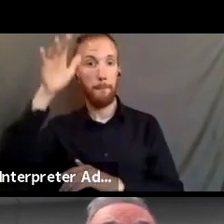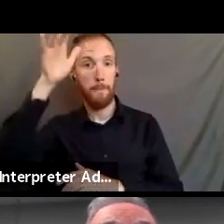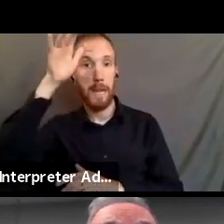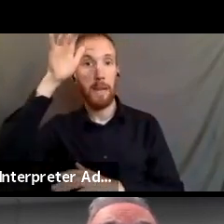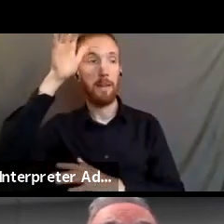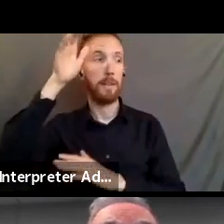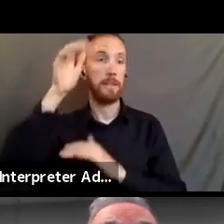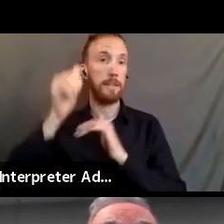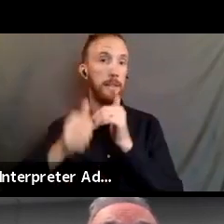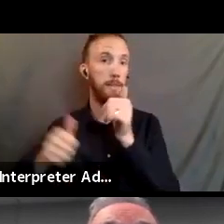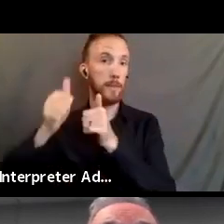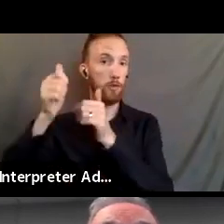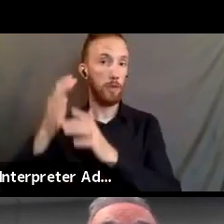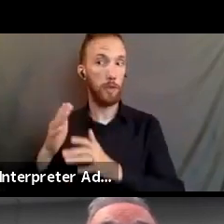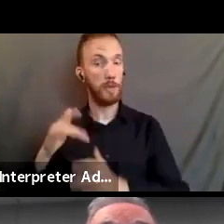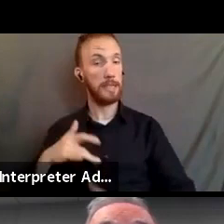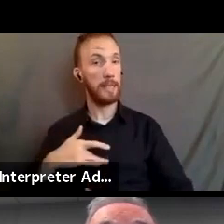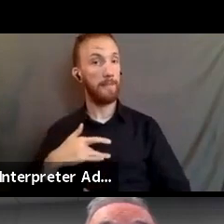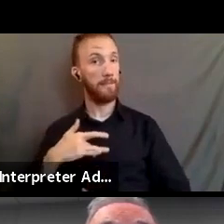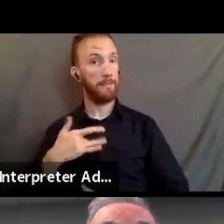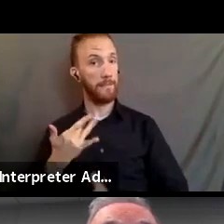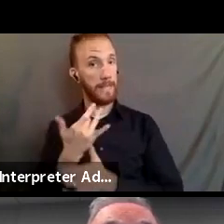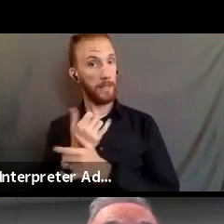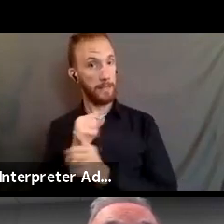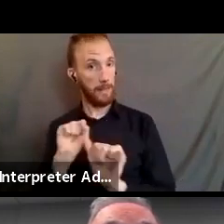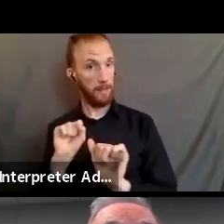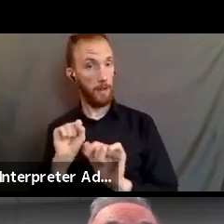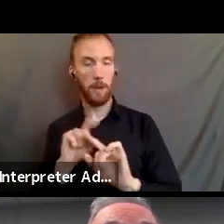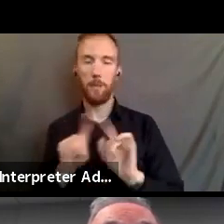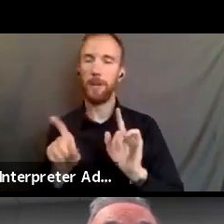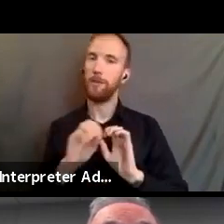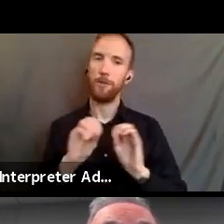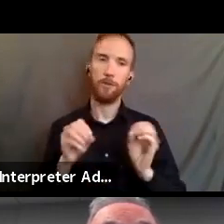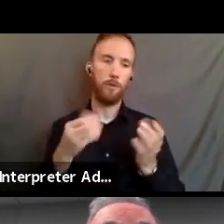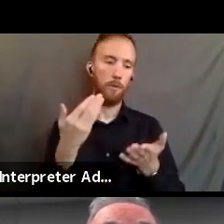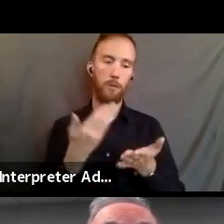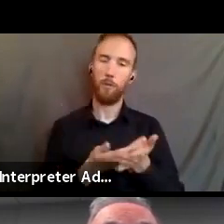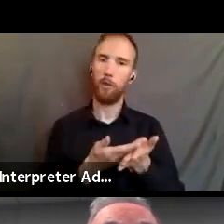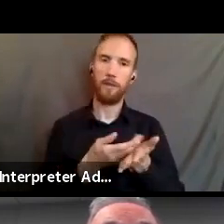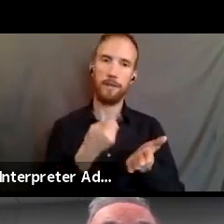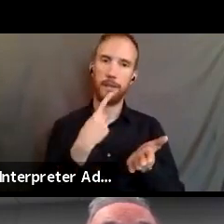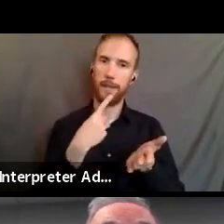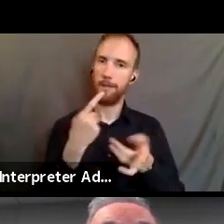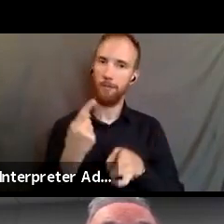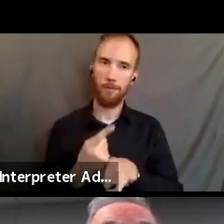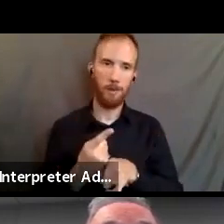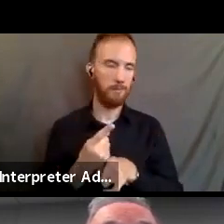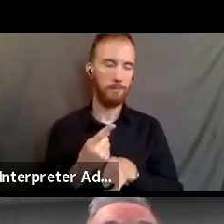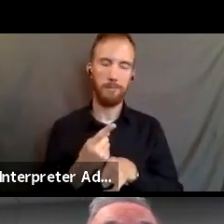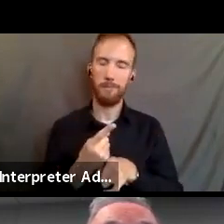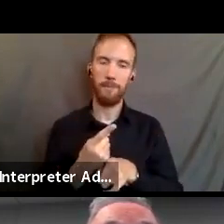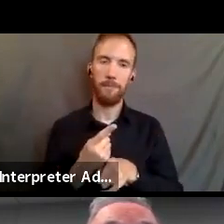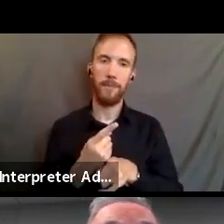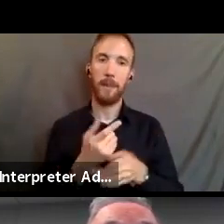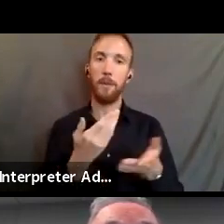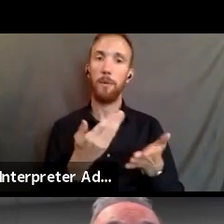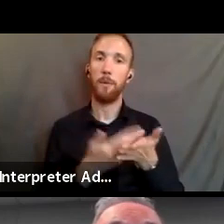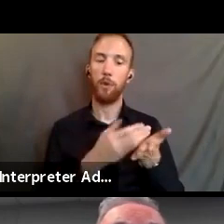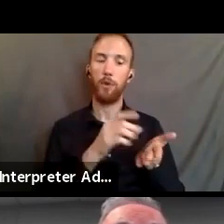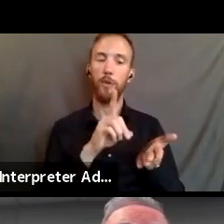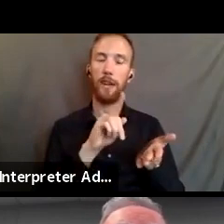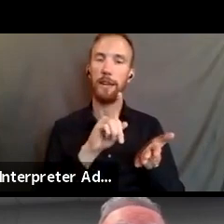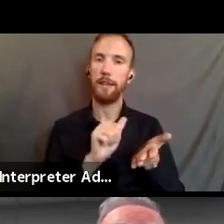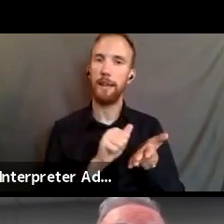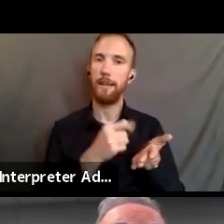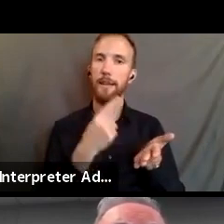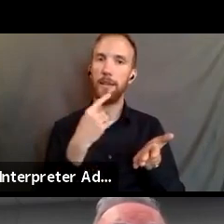sro in fact there's no real strong data that shows that what the data does show is that there are other ways